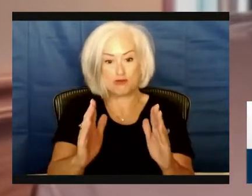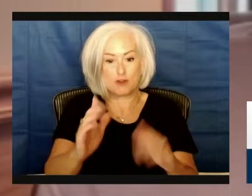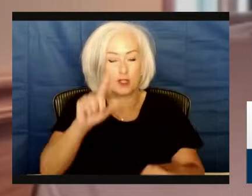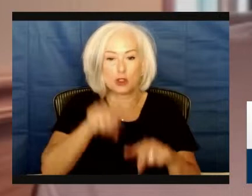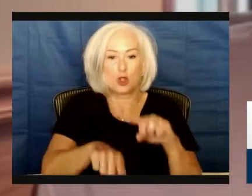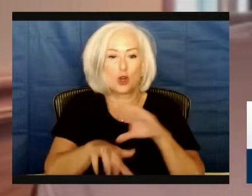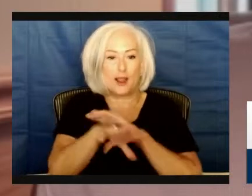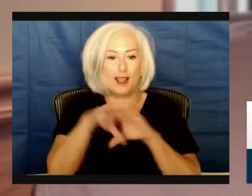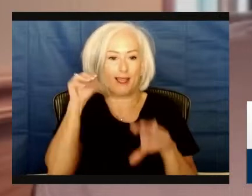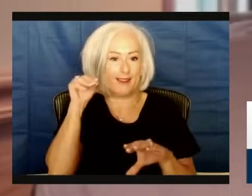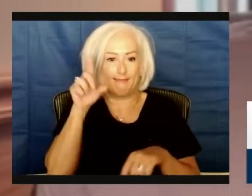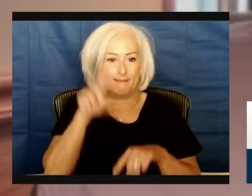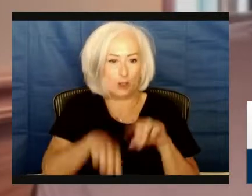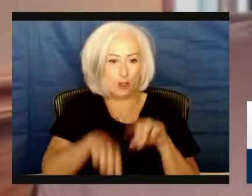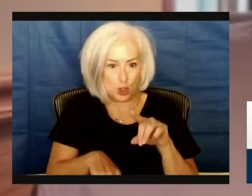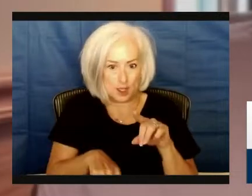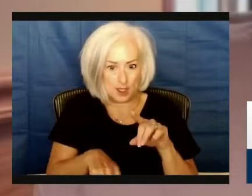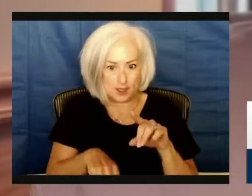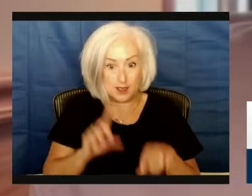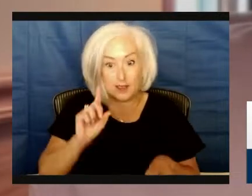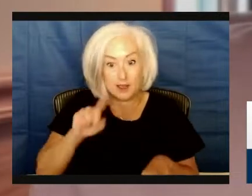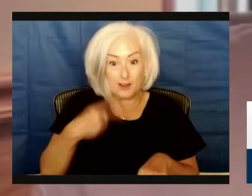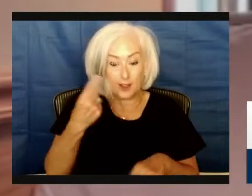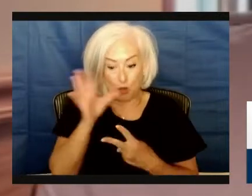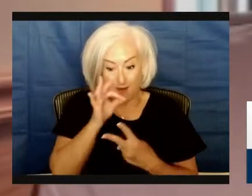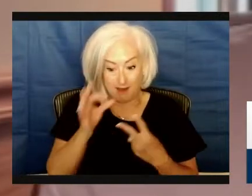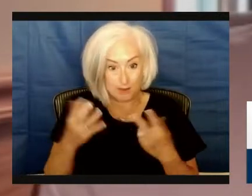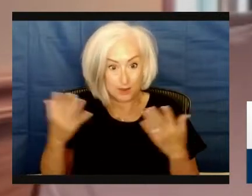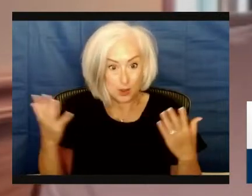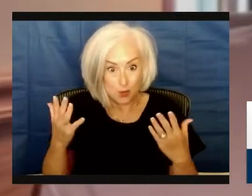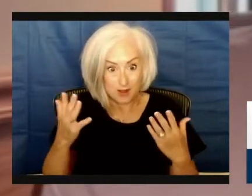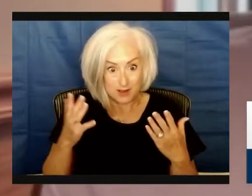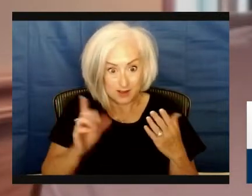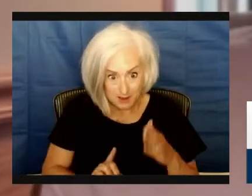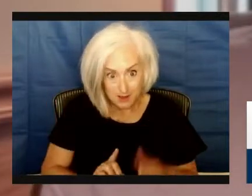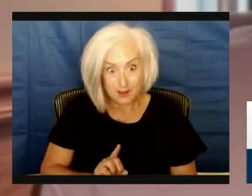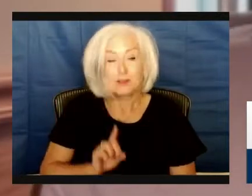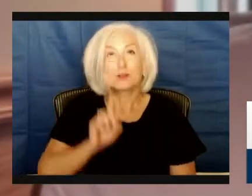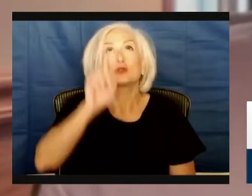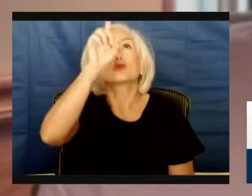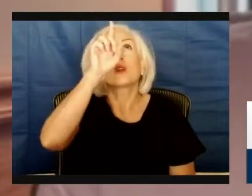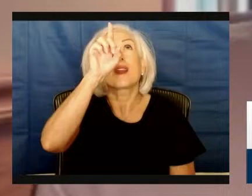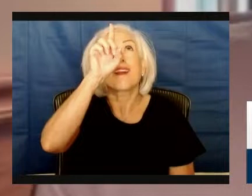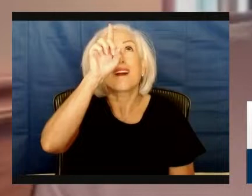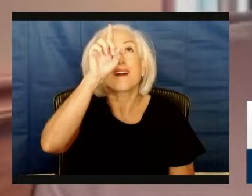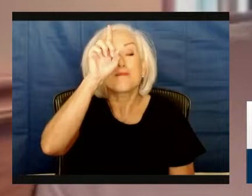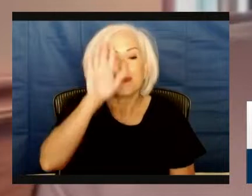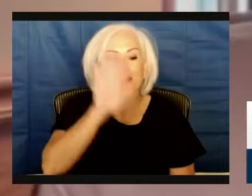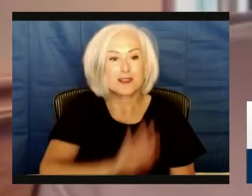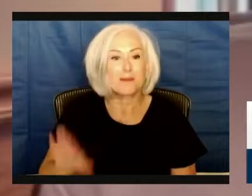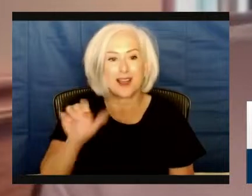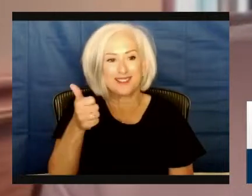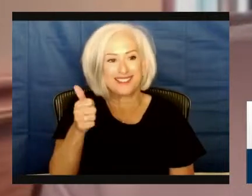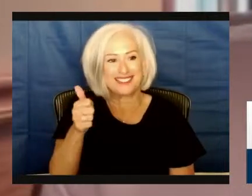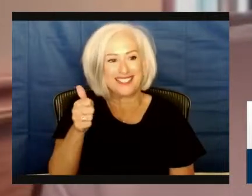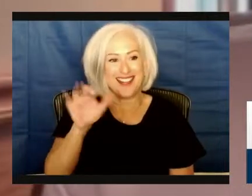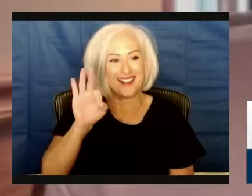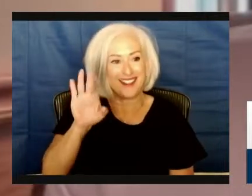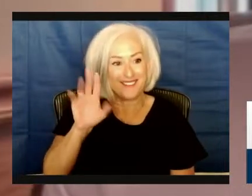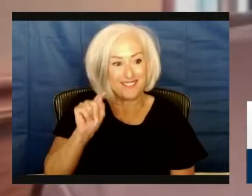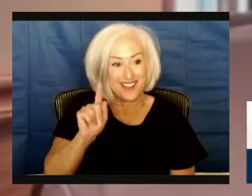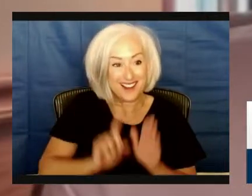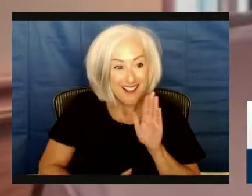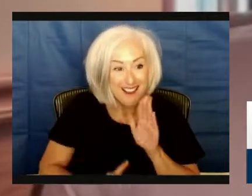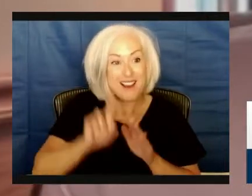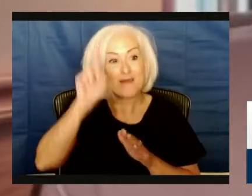only real exit that was possible after a while, we realized was directly straight up from us. So it was like a 10-foot directly above us was the only way out